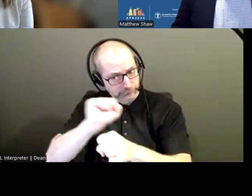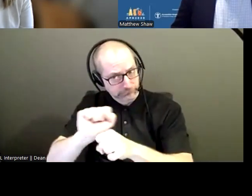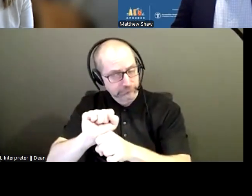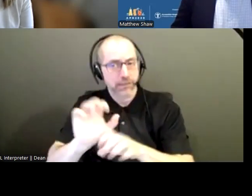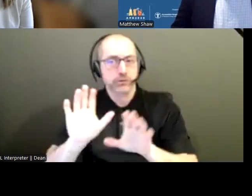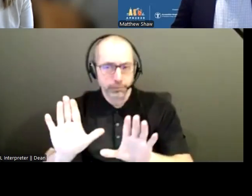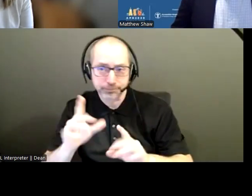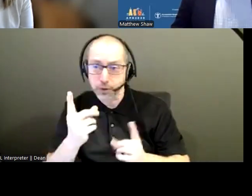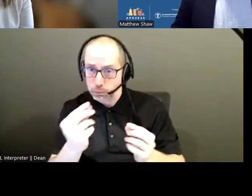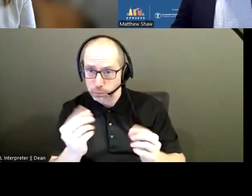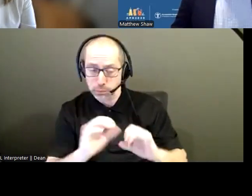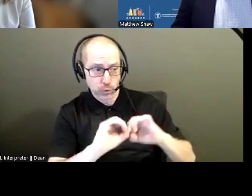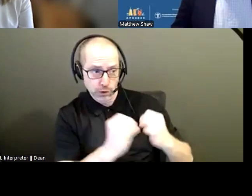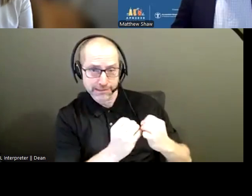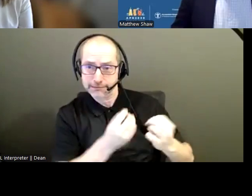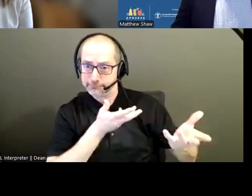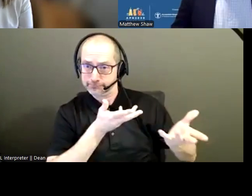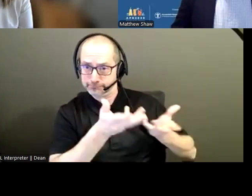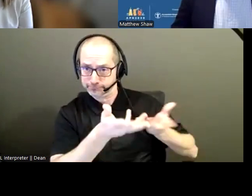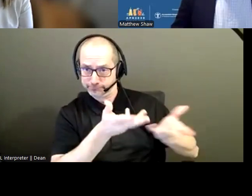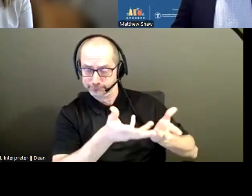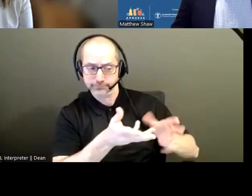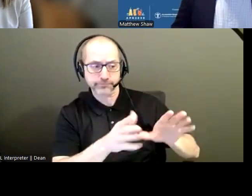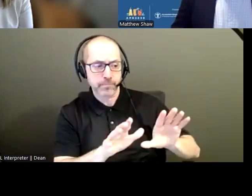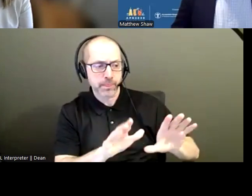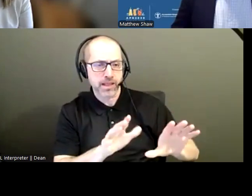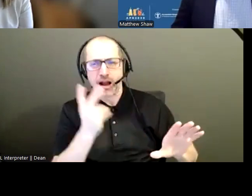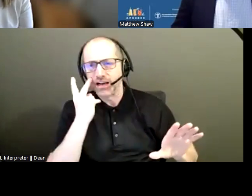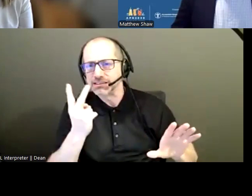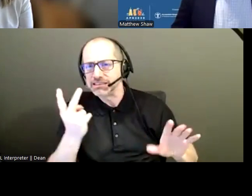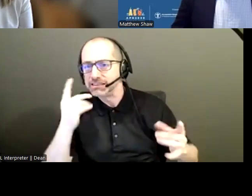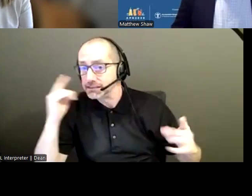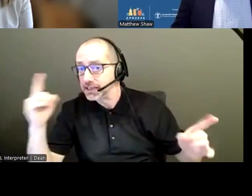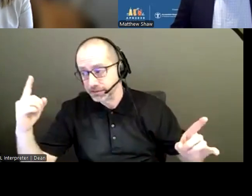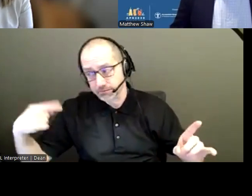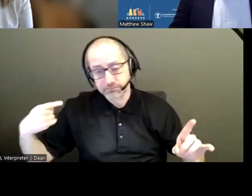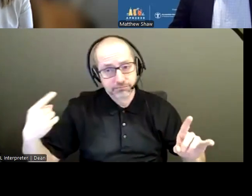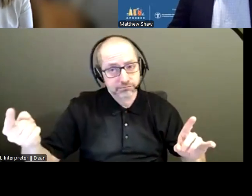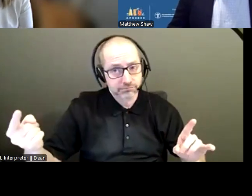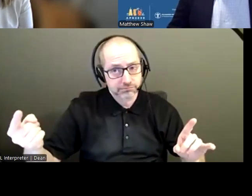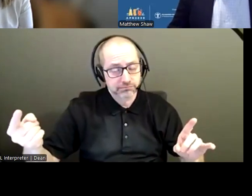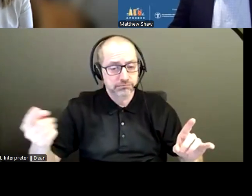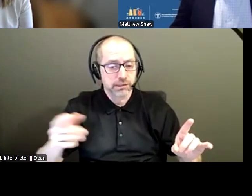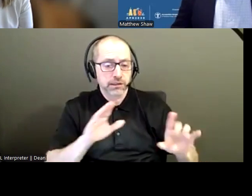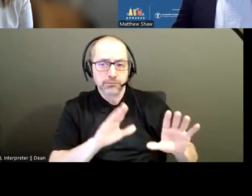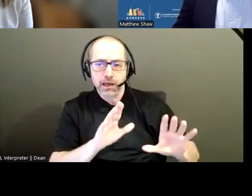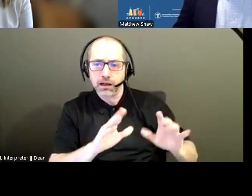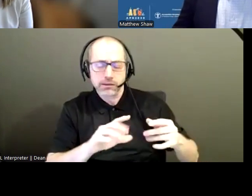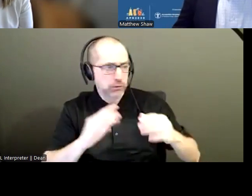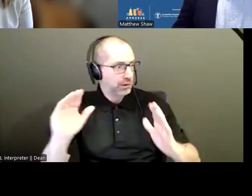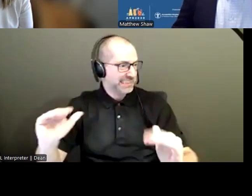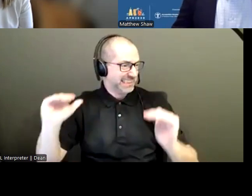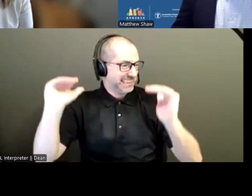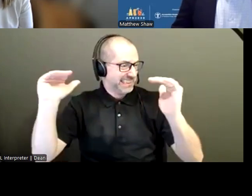with organizations, and this is something that we've seen a lot of success at Fable, is really breaking it down in terms of